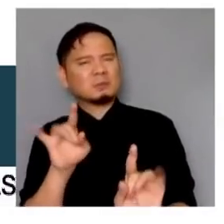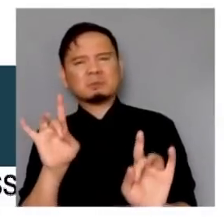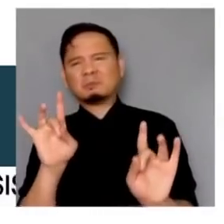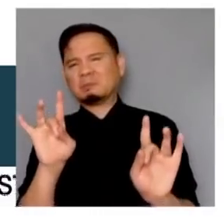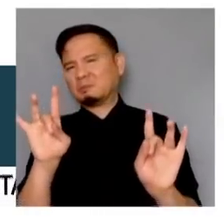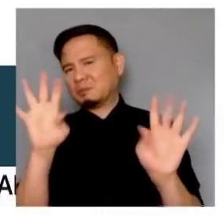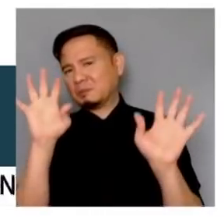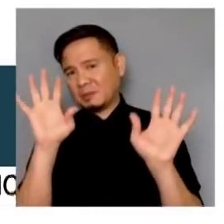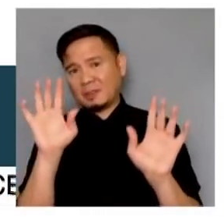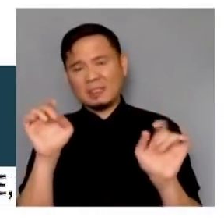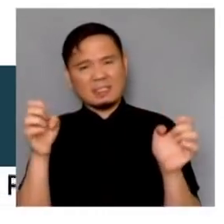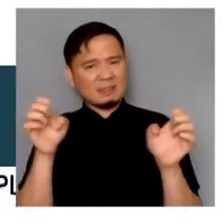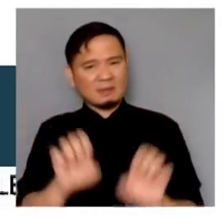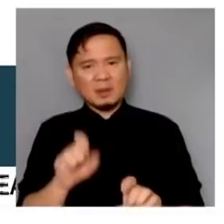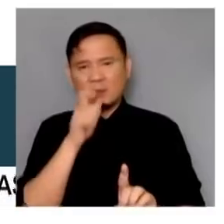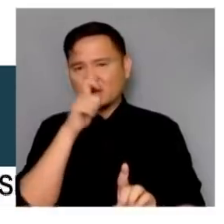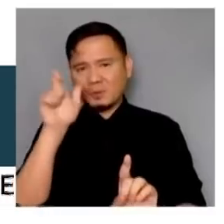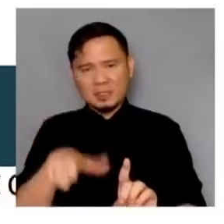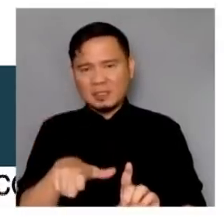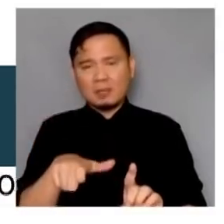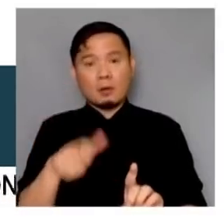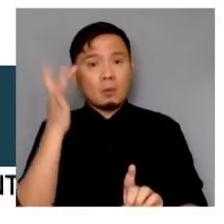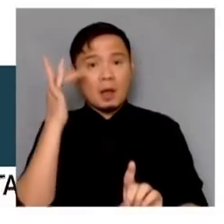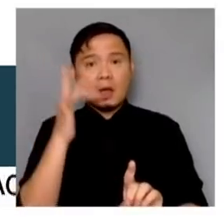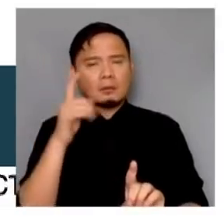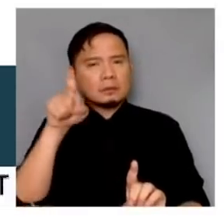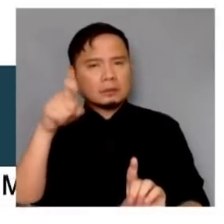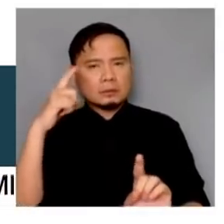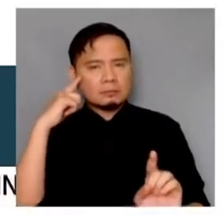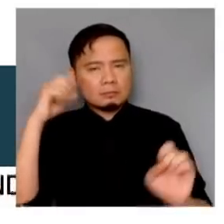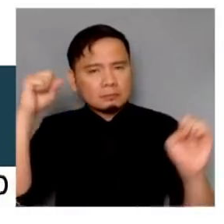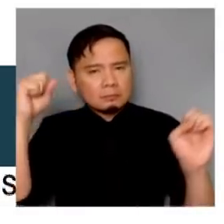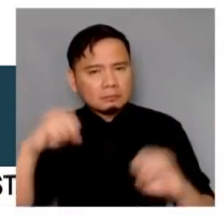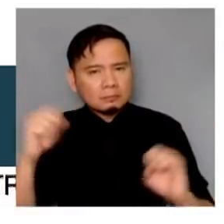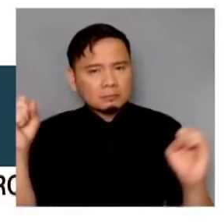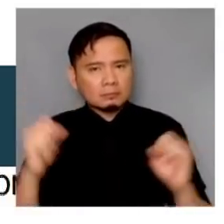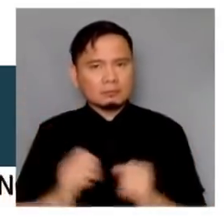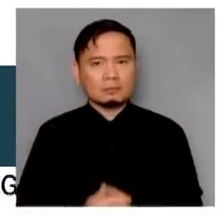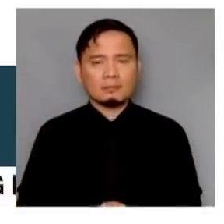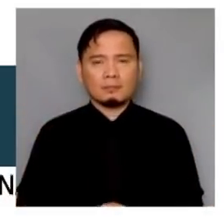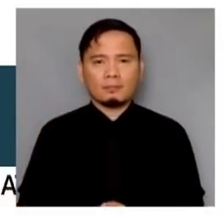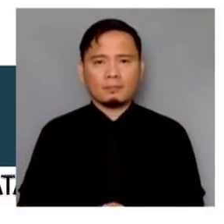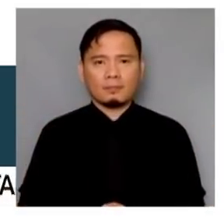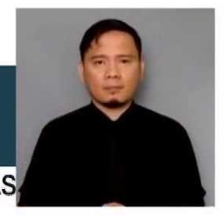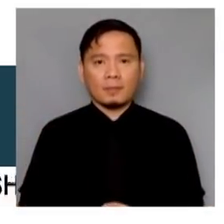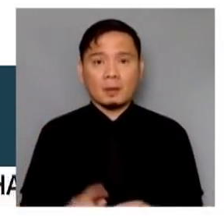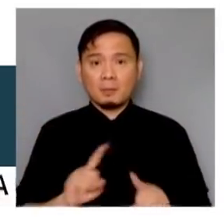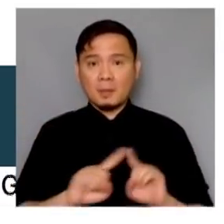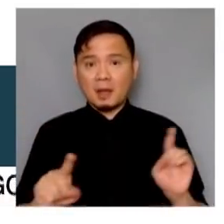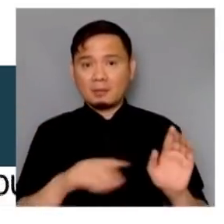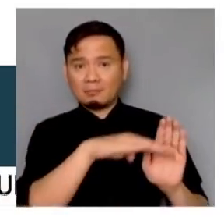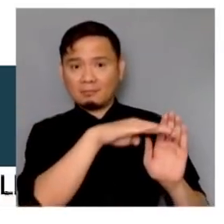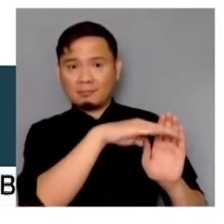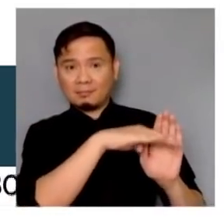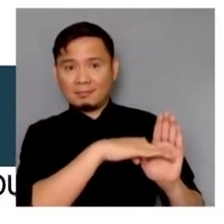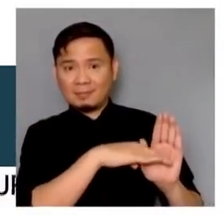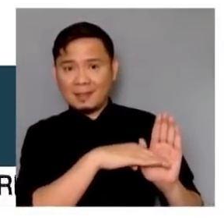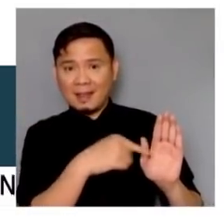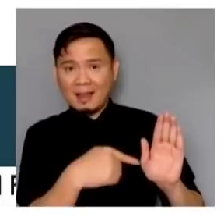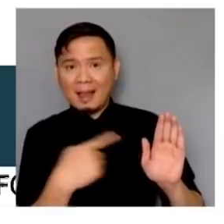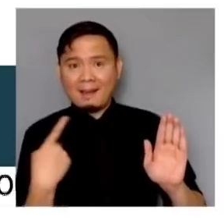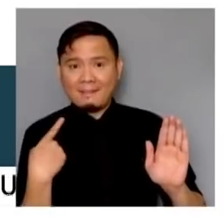not really formally agreed upon. Well, as it turns out now, part of the agenda was Vice President Lenny Robredo. Can you